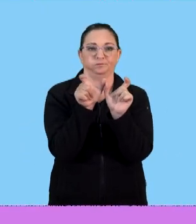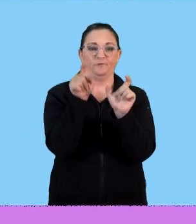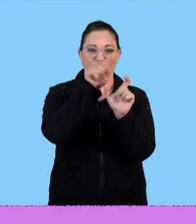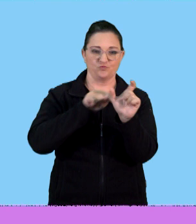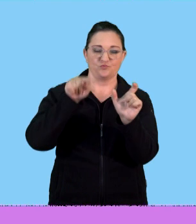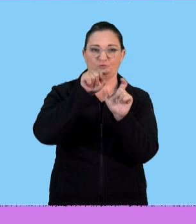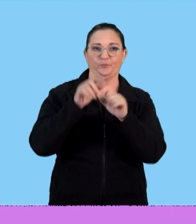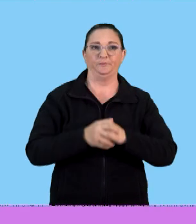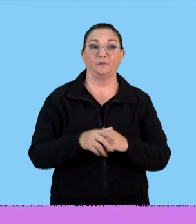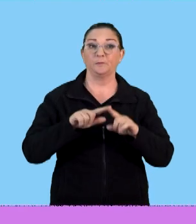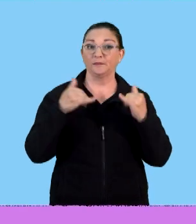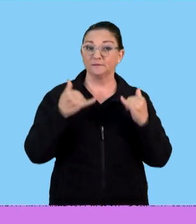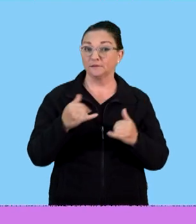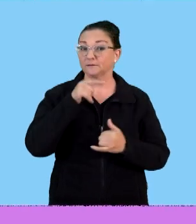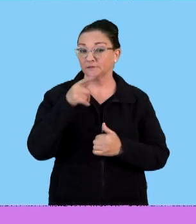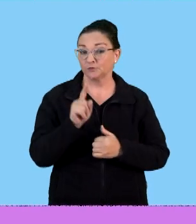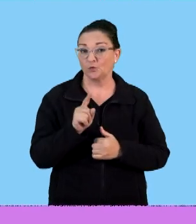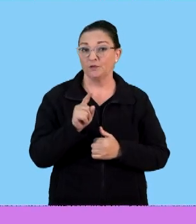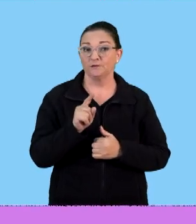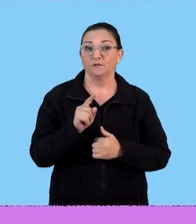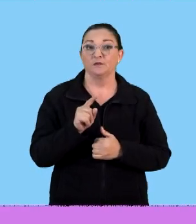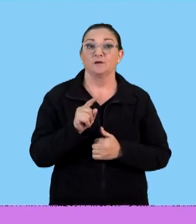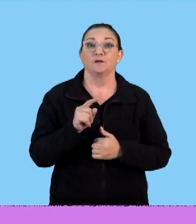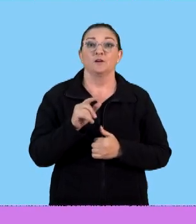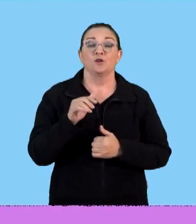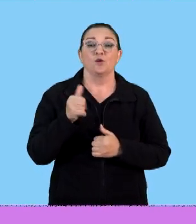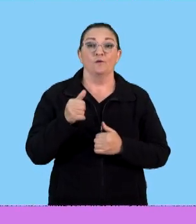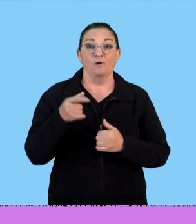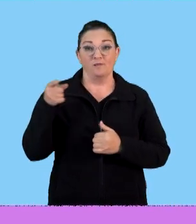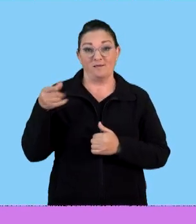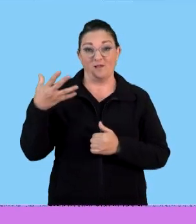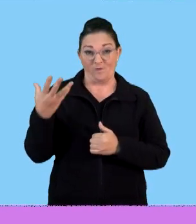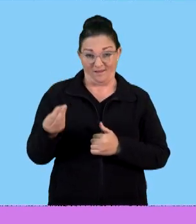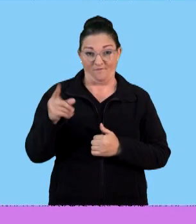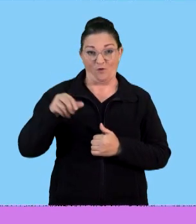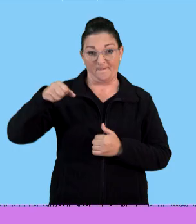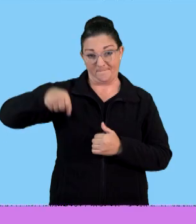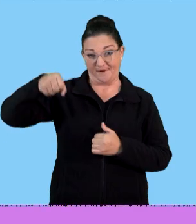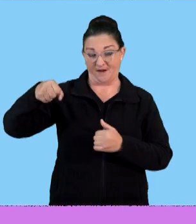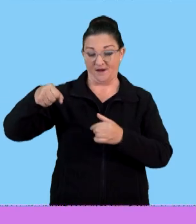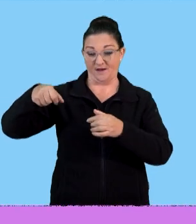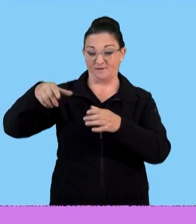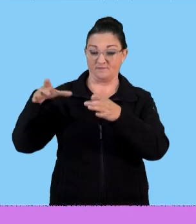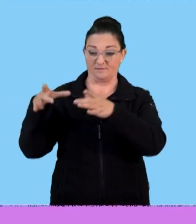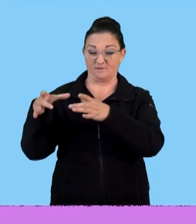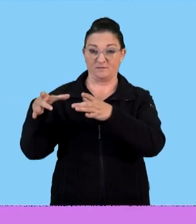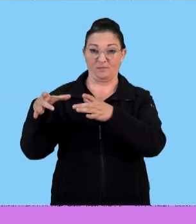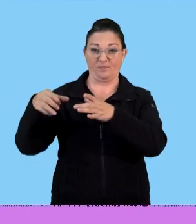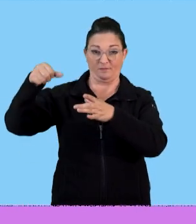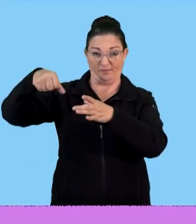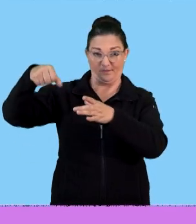one last question. It says, determine the radius, right, of the cylindrical bucket. There we have the cylindrical